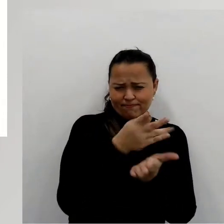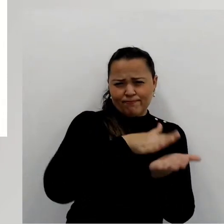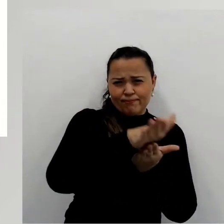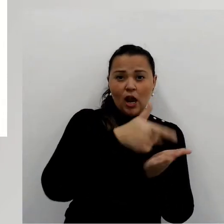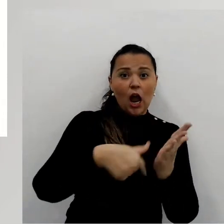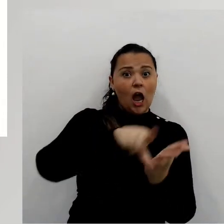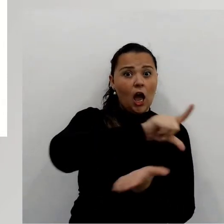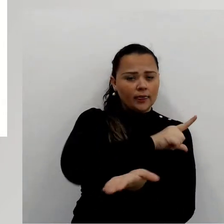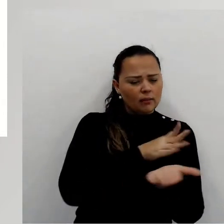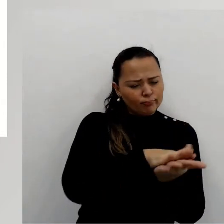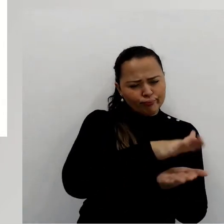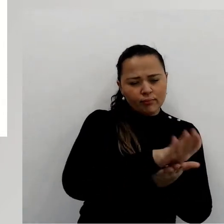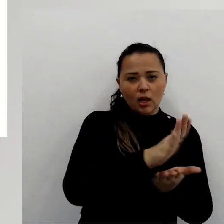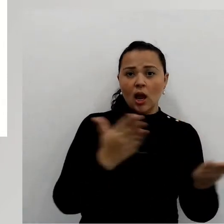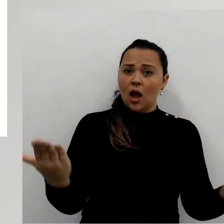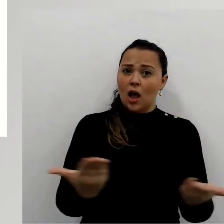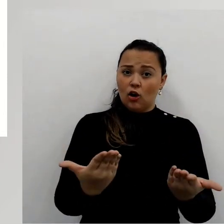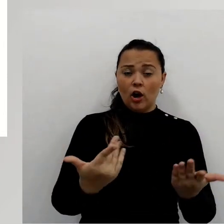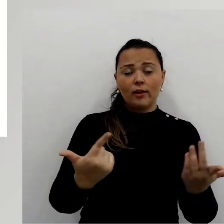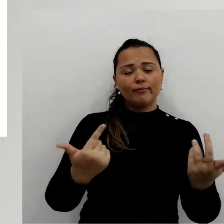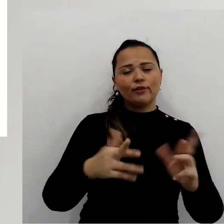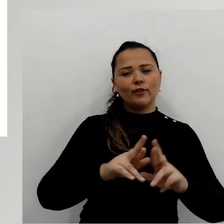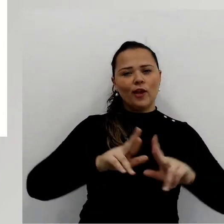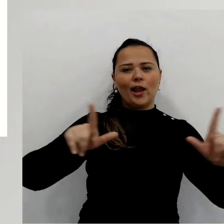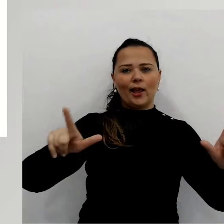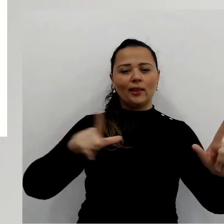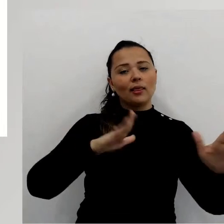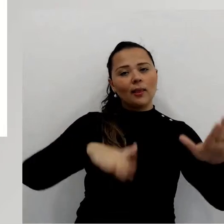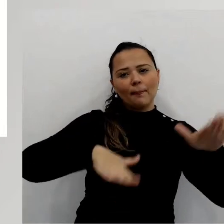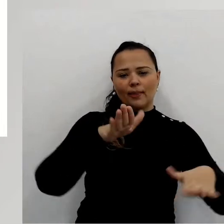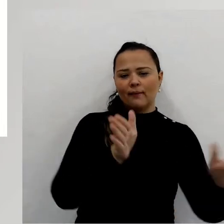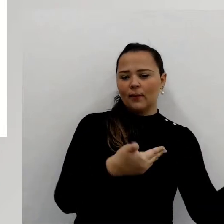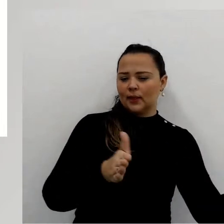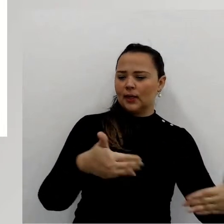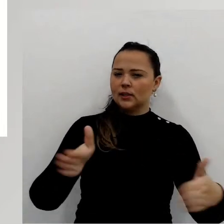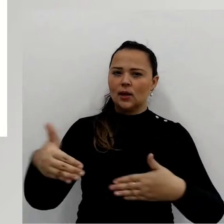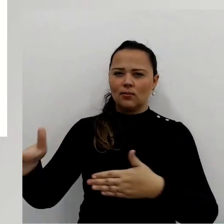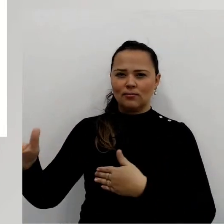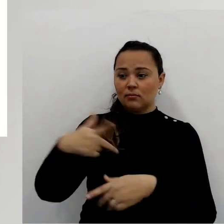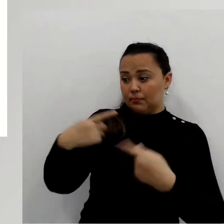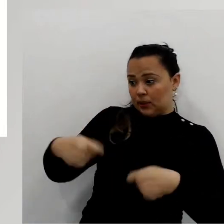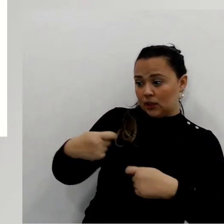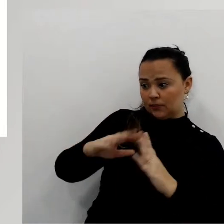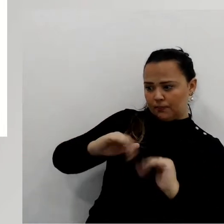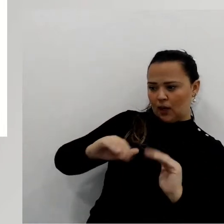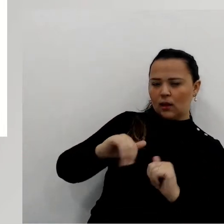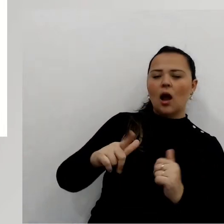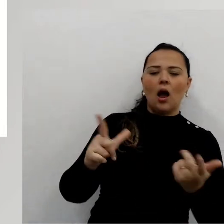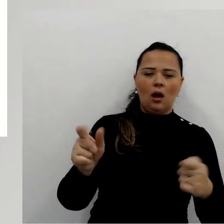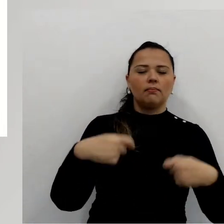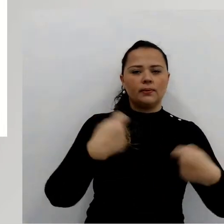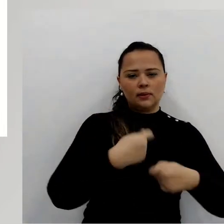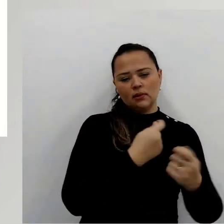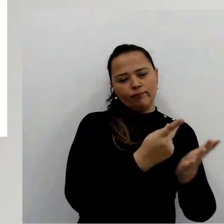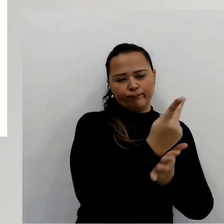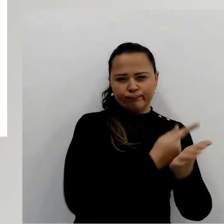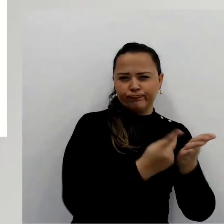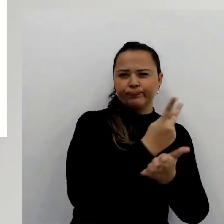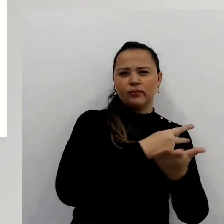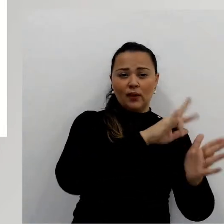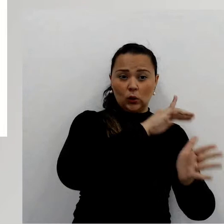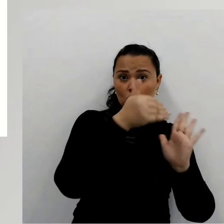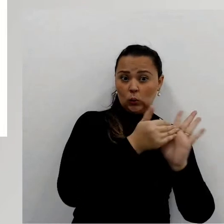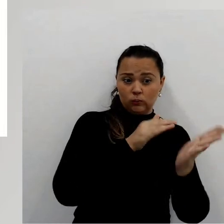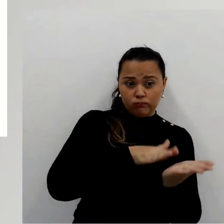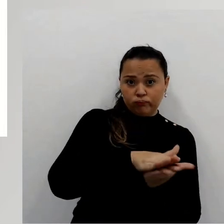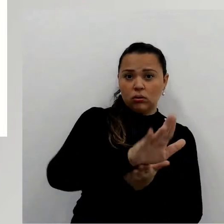it's printing, it's filling it, the package, it's printing the package, and it moves on from there. So it's becoming a part of